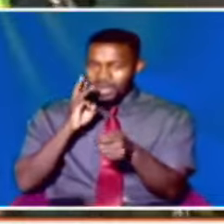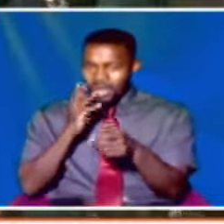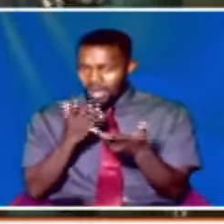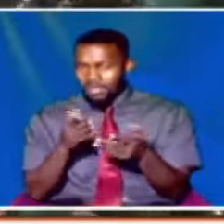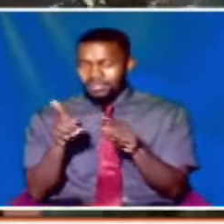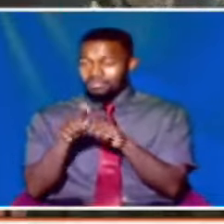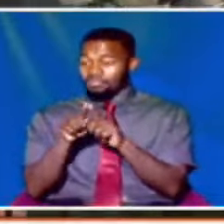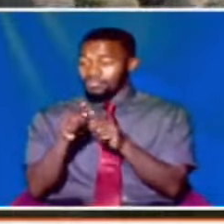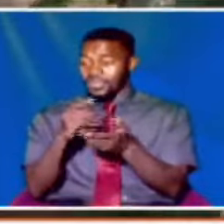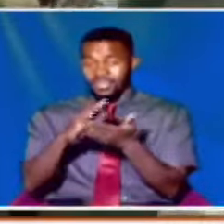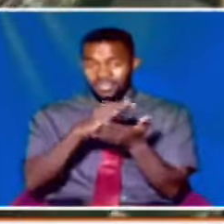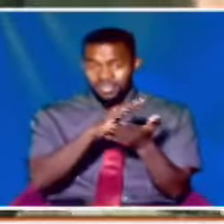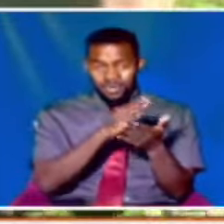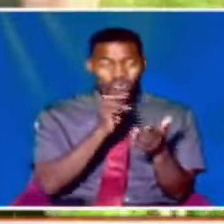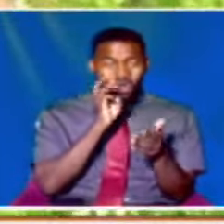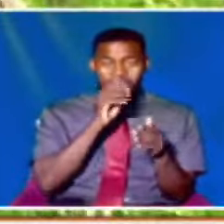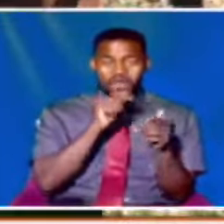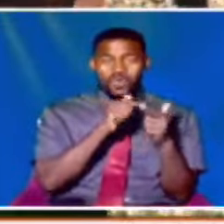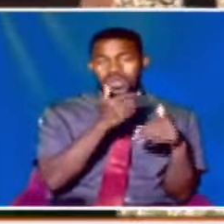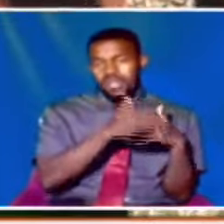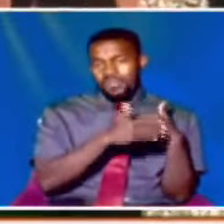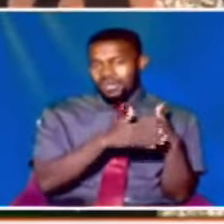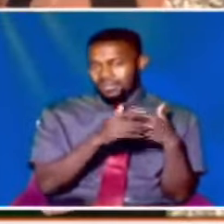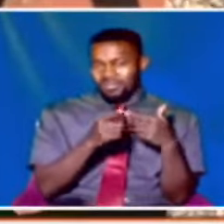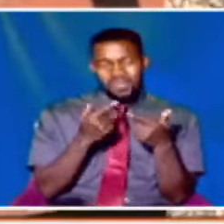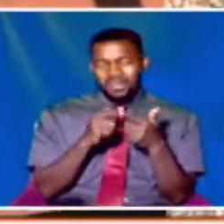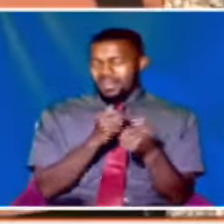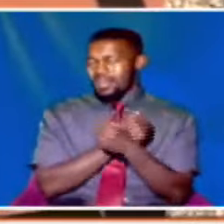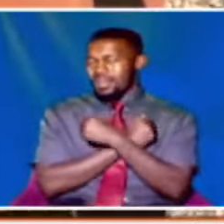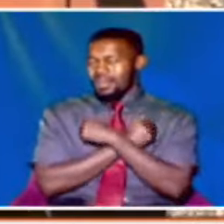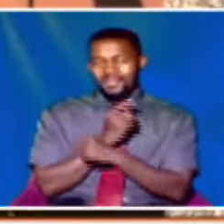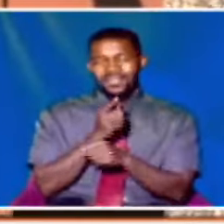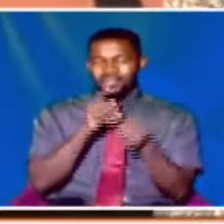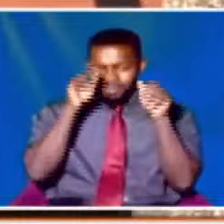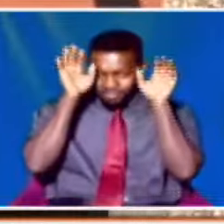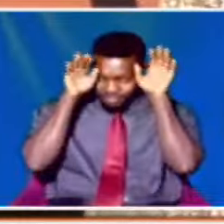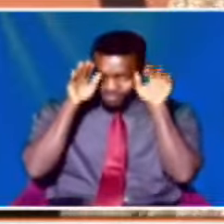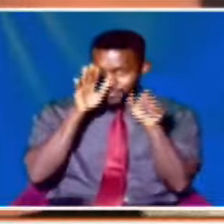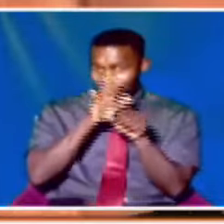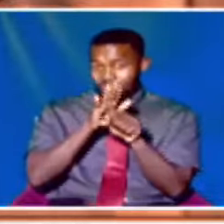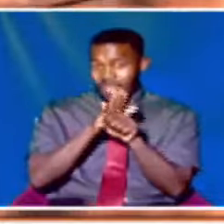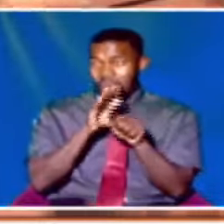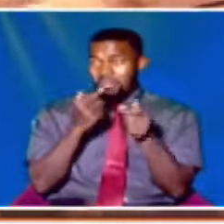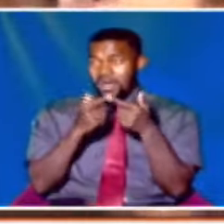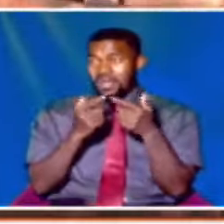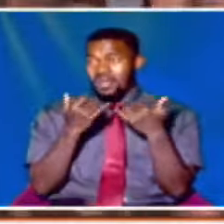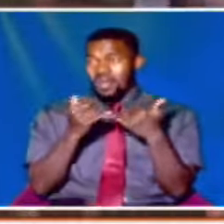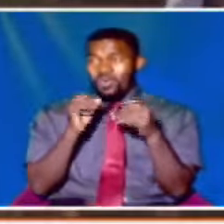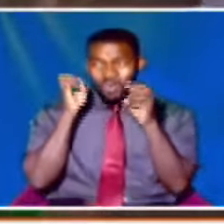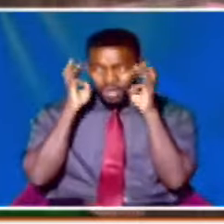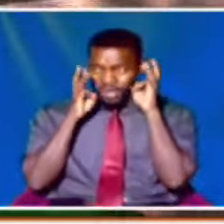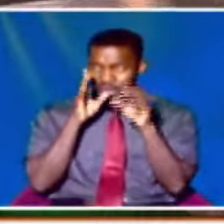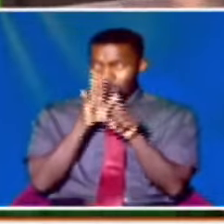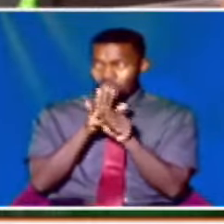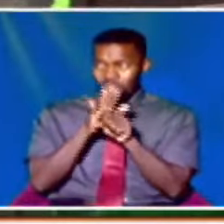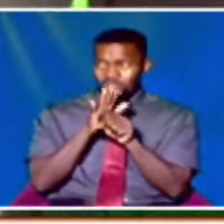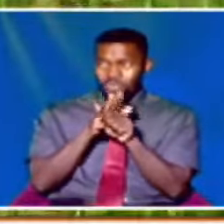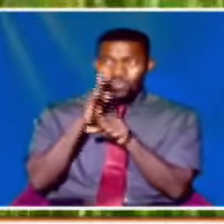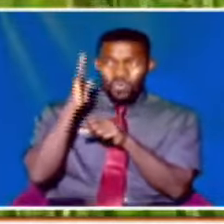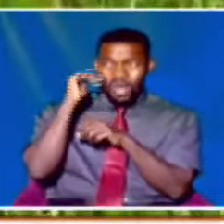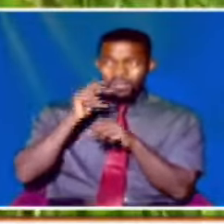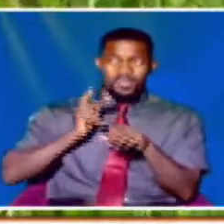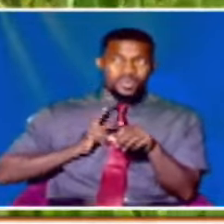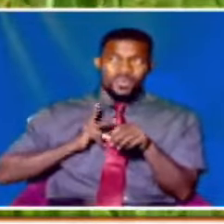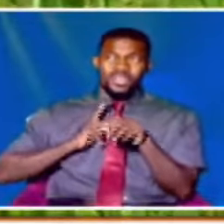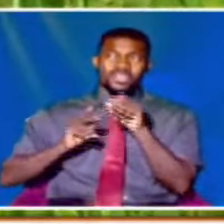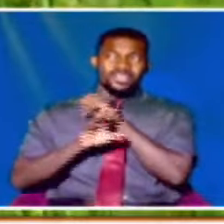is arguably Akinyi's most valuable asset. She is now worried that she cannot guarantee her donkey's safety, which is a concern to